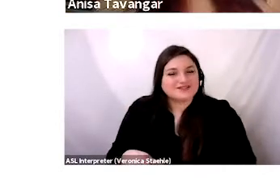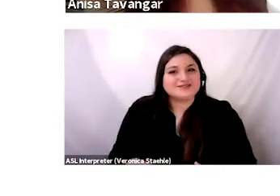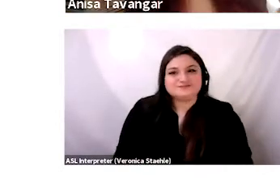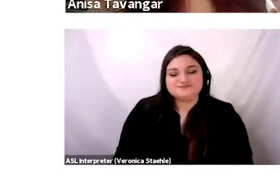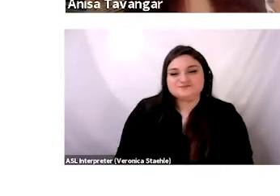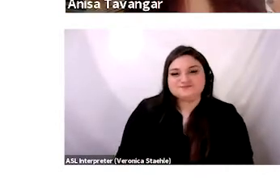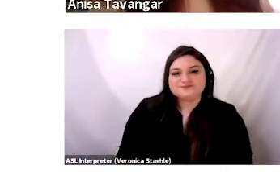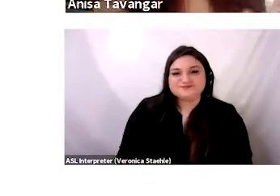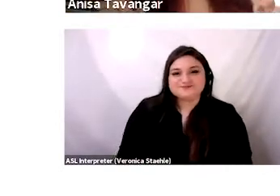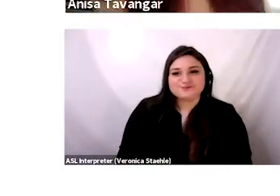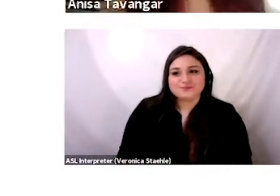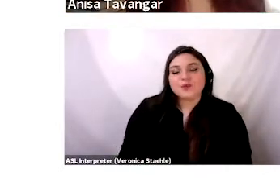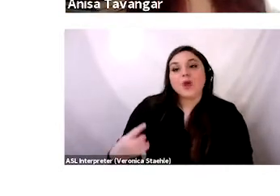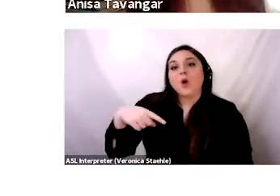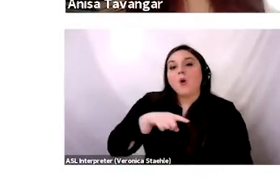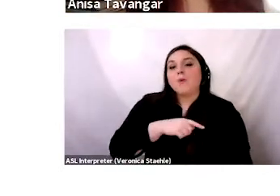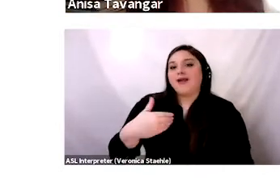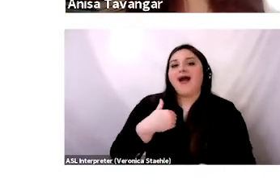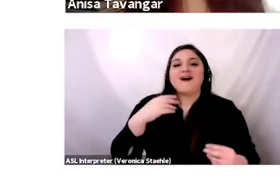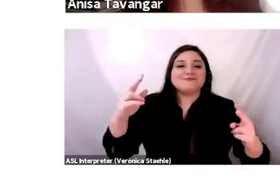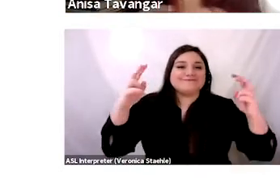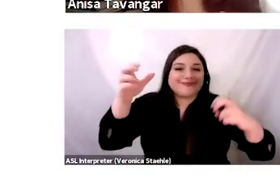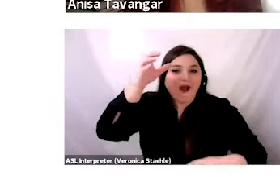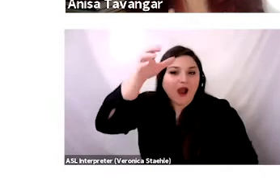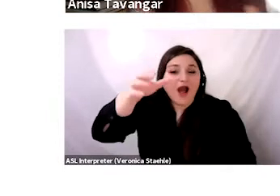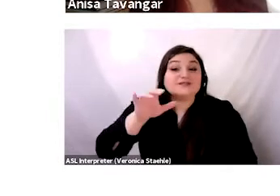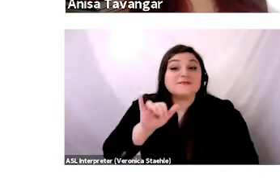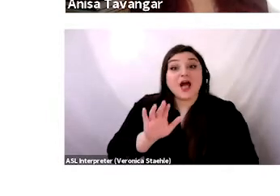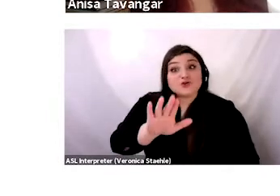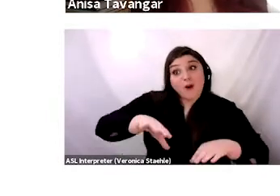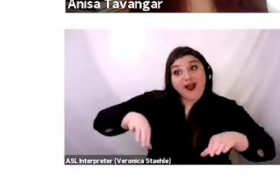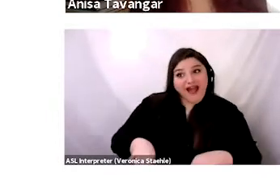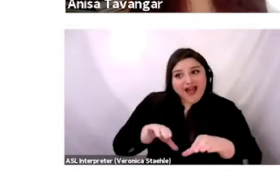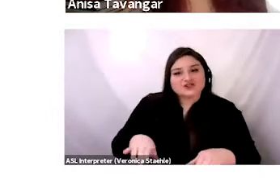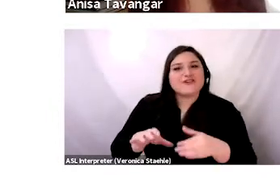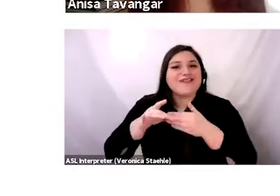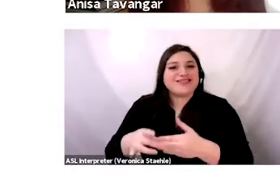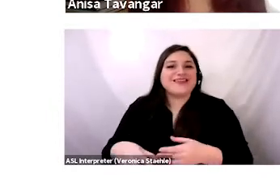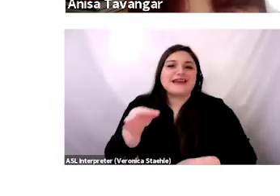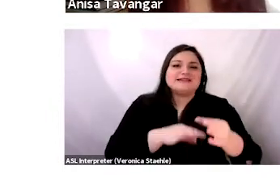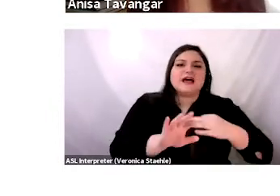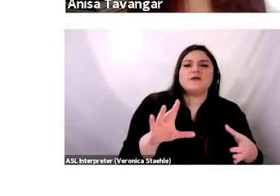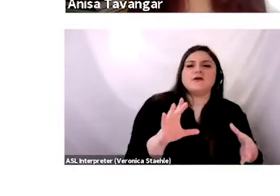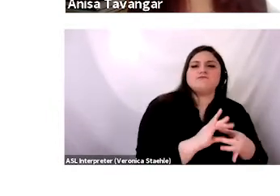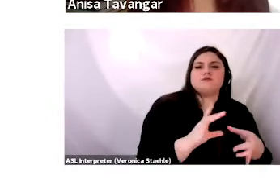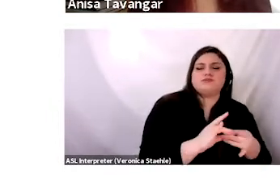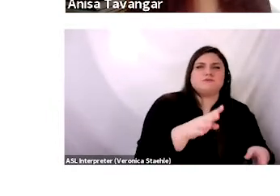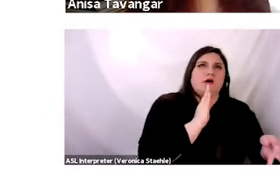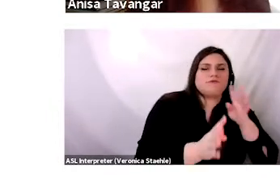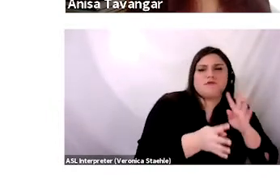of an overarching concept, there's this idea of let deeds, not words, be your adorning. So really leading in